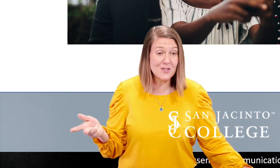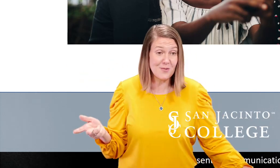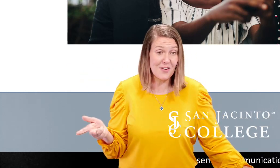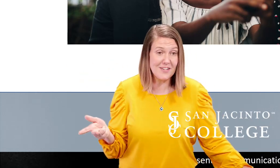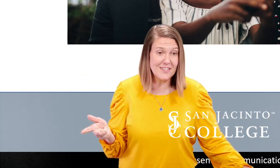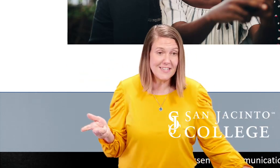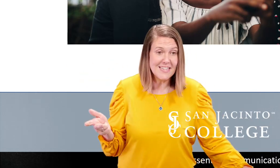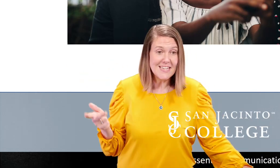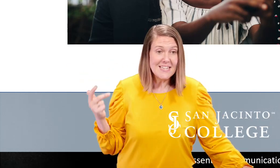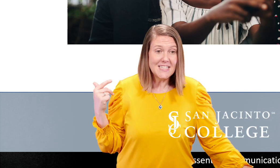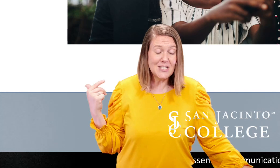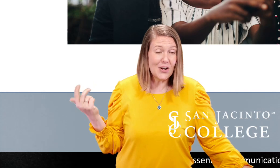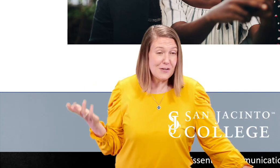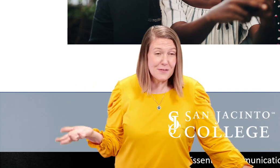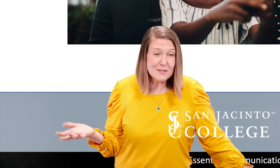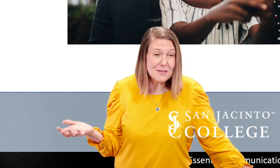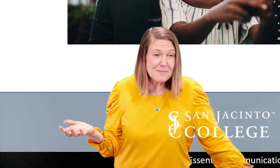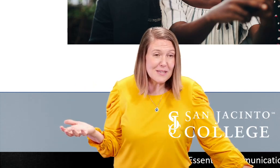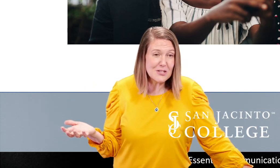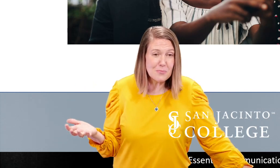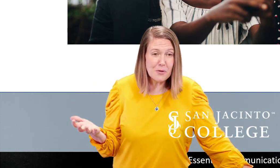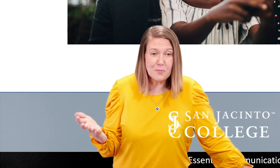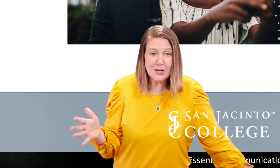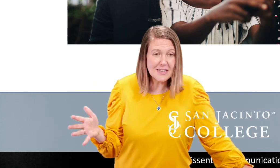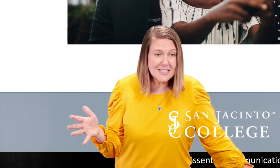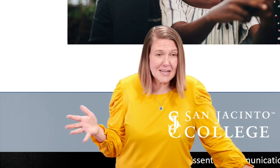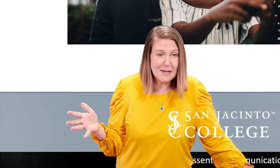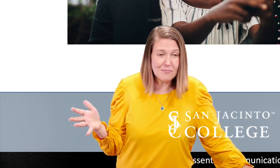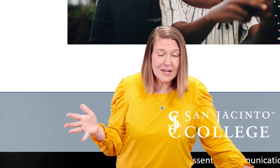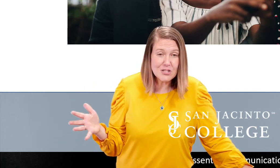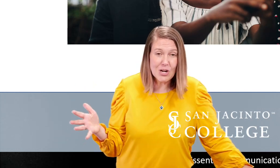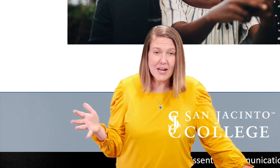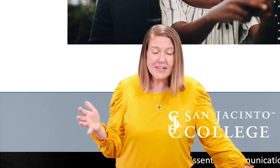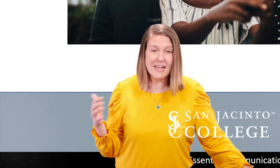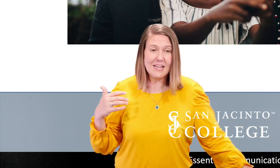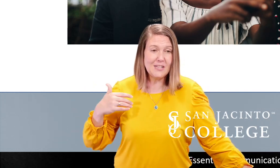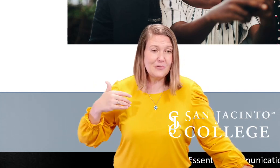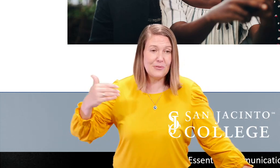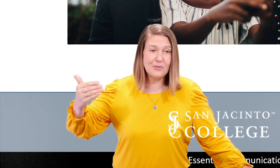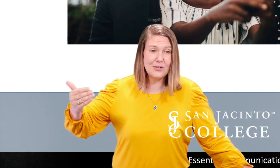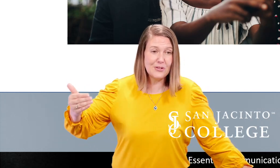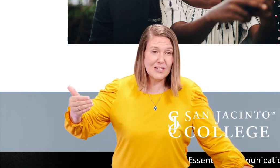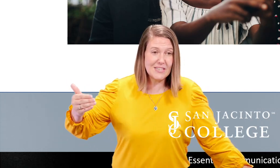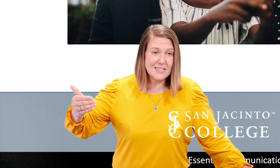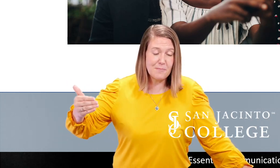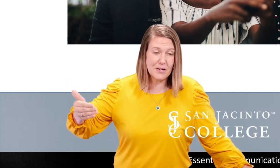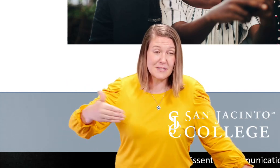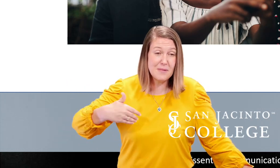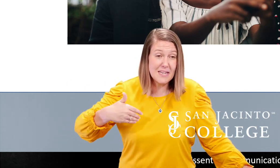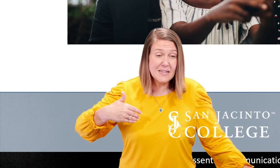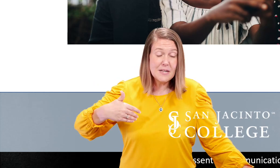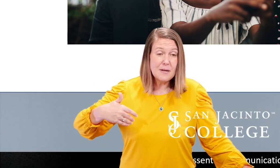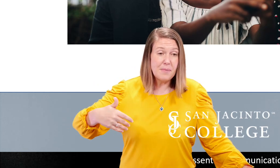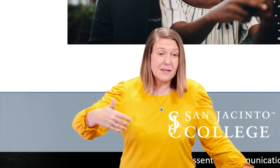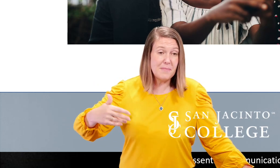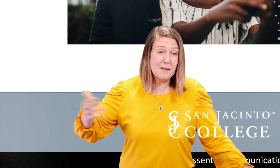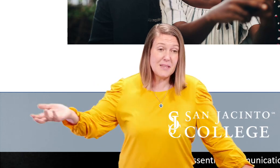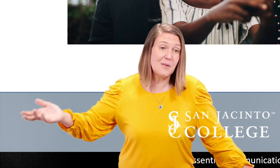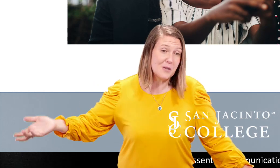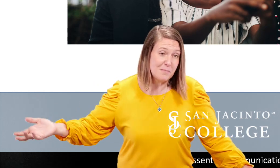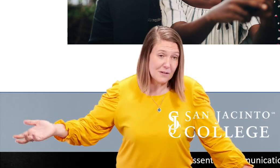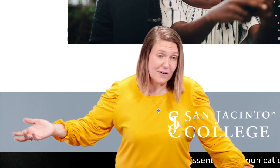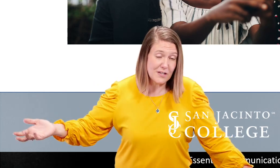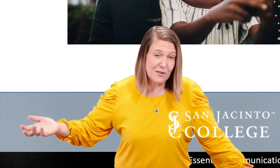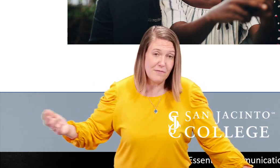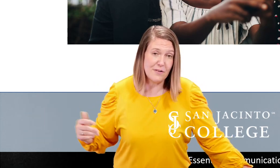or a long-term friend? Are you friends with them because you both work at the same restaurant and you're in the same proximity, but maybe